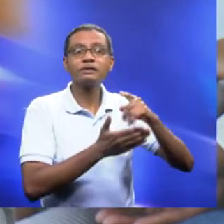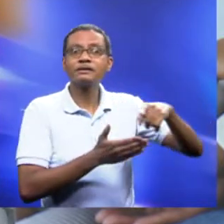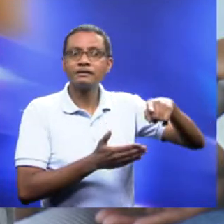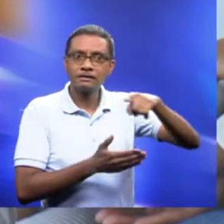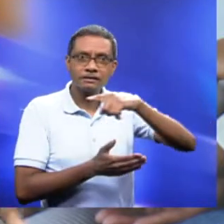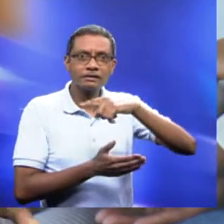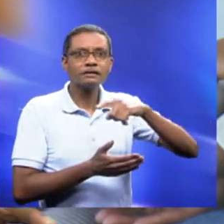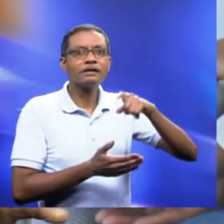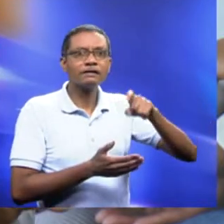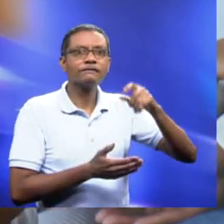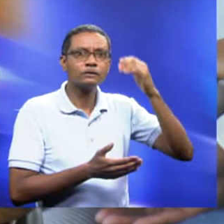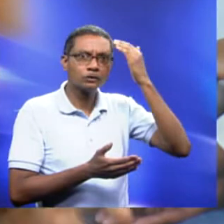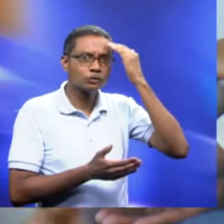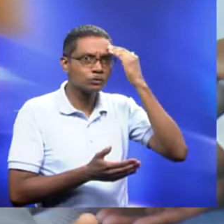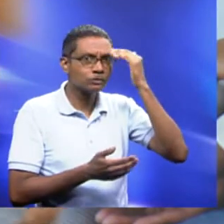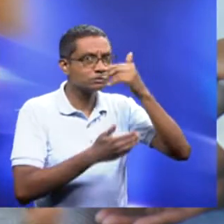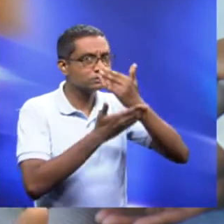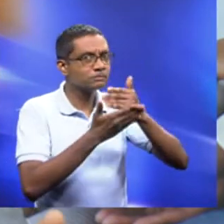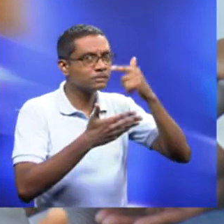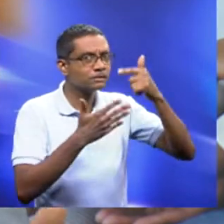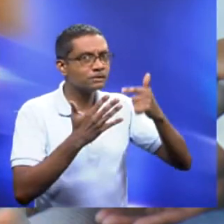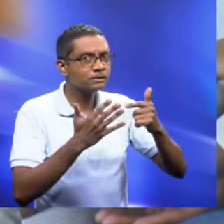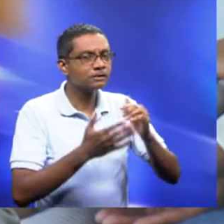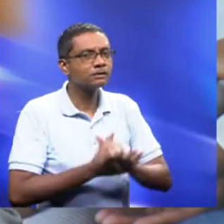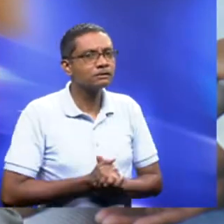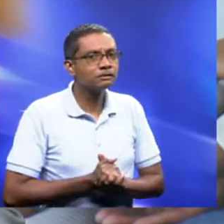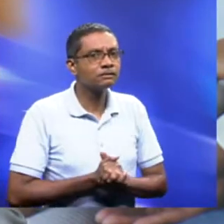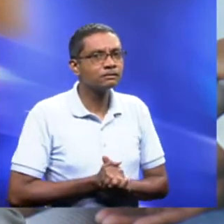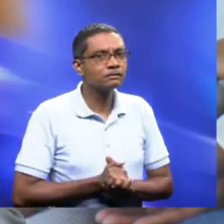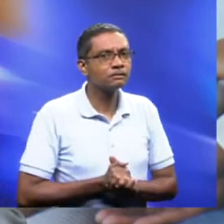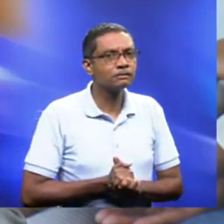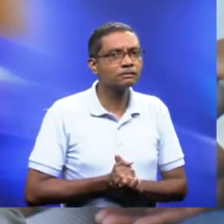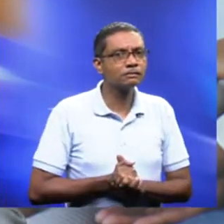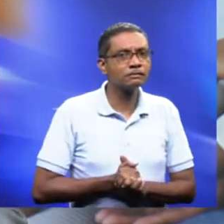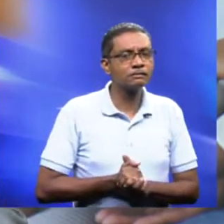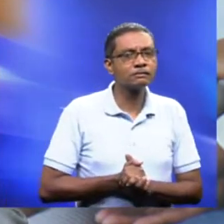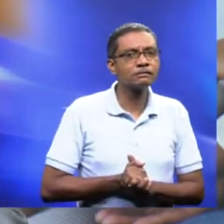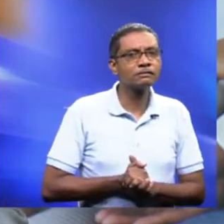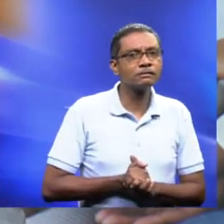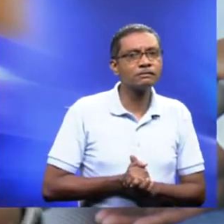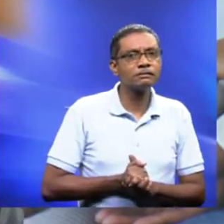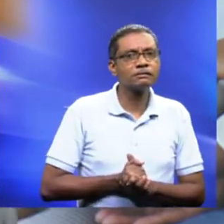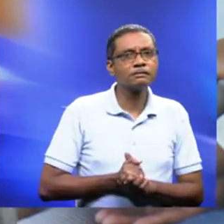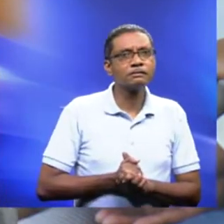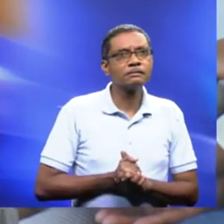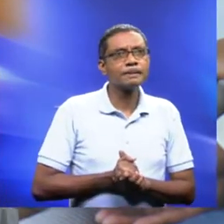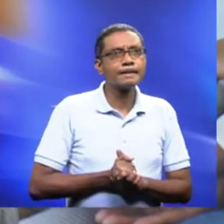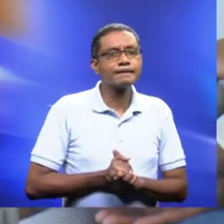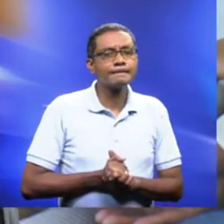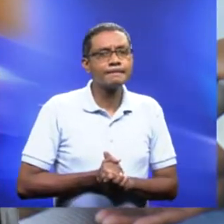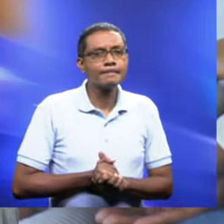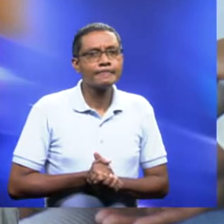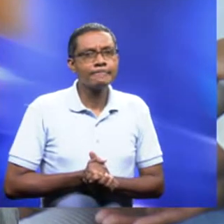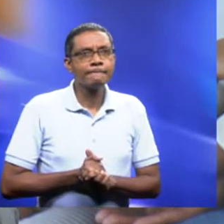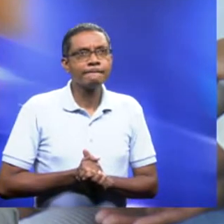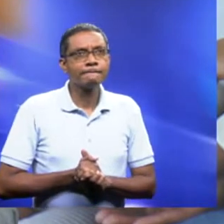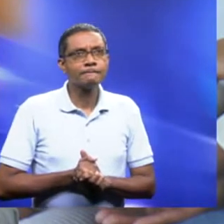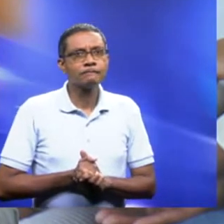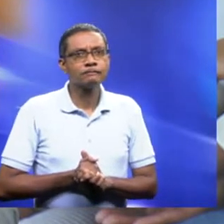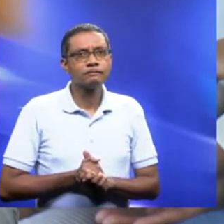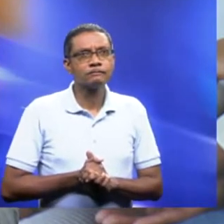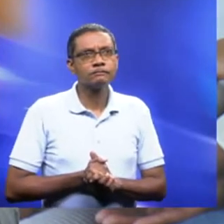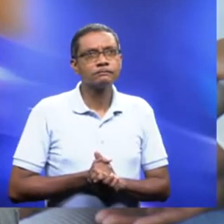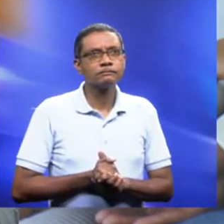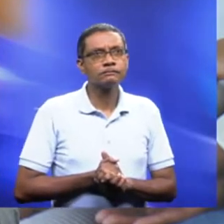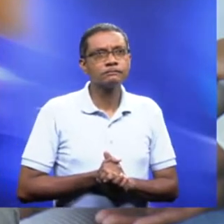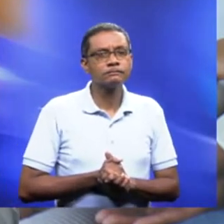specialize in terms of this is the limitation of what could be done. But for devices and so on, as a personal level, and things